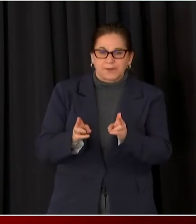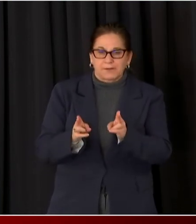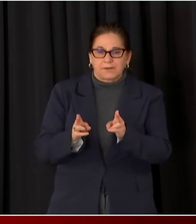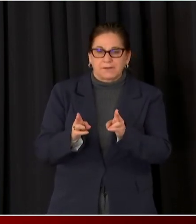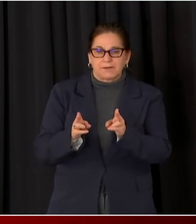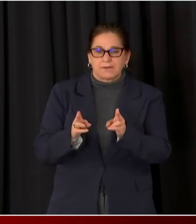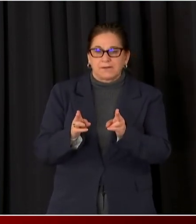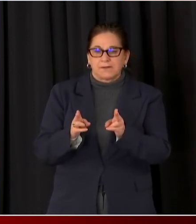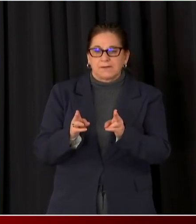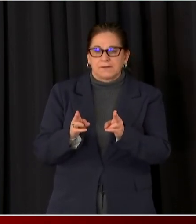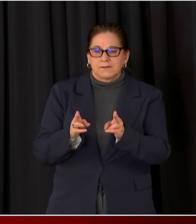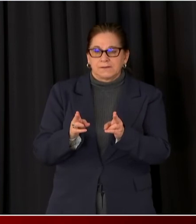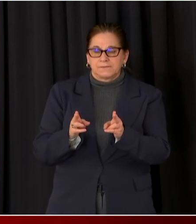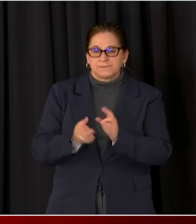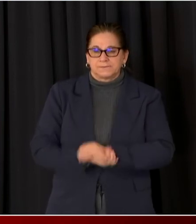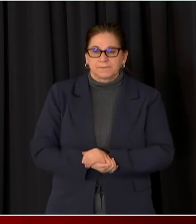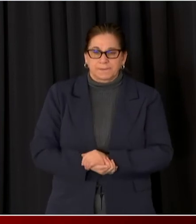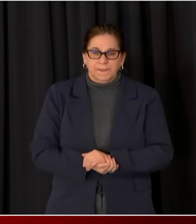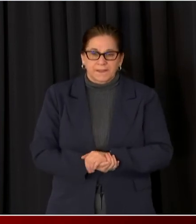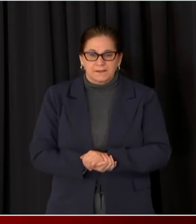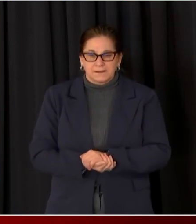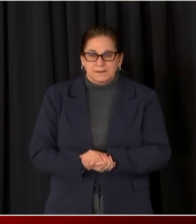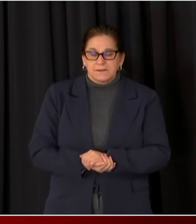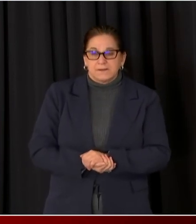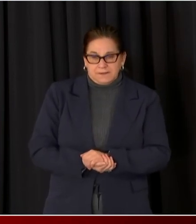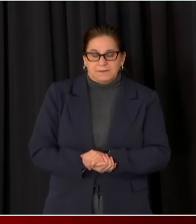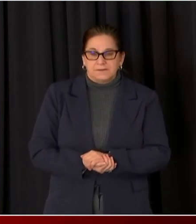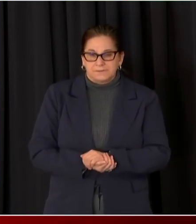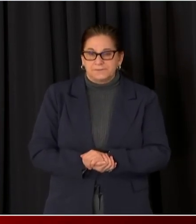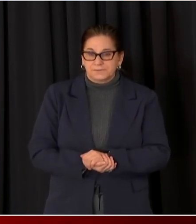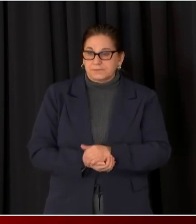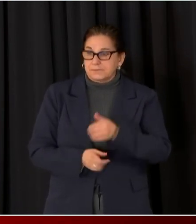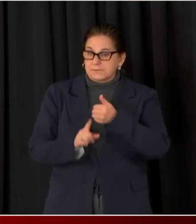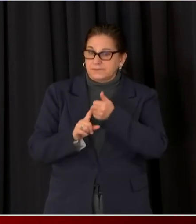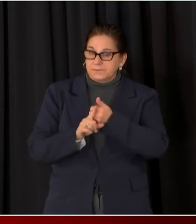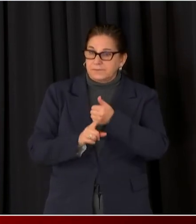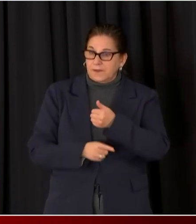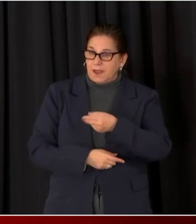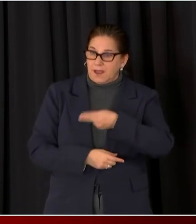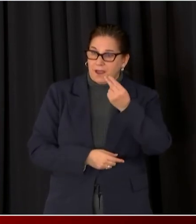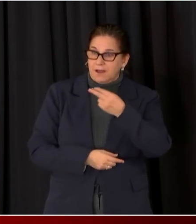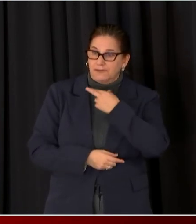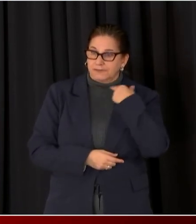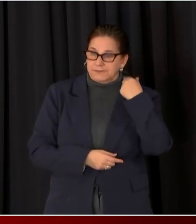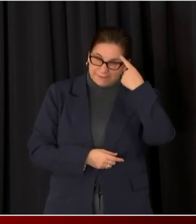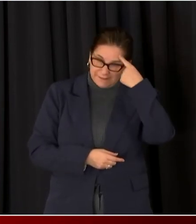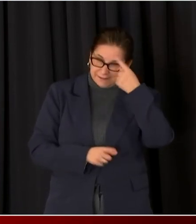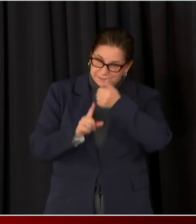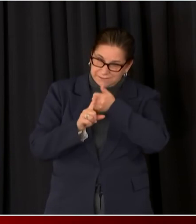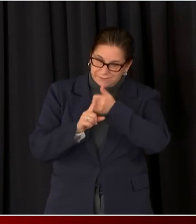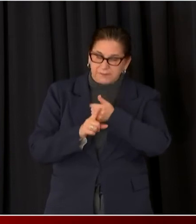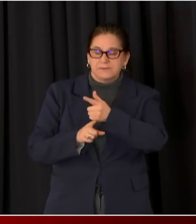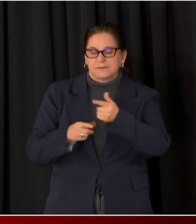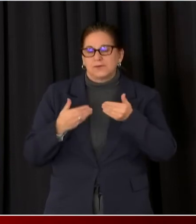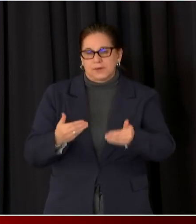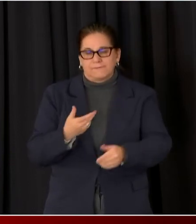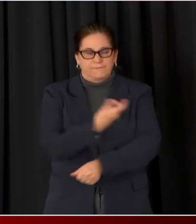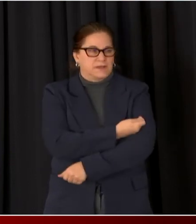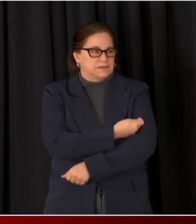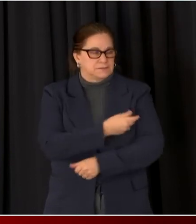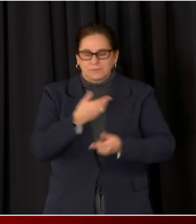for a specific vaccine to become available in our market. There may be times when the